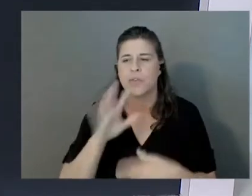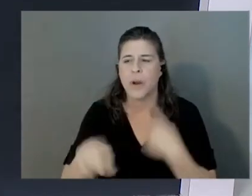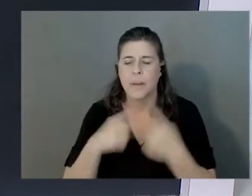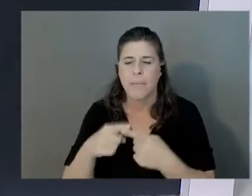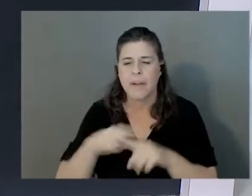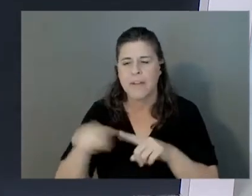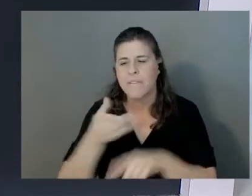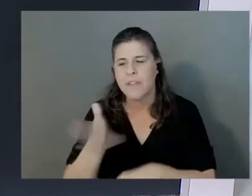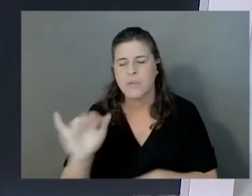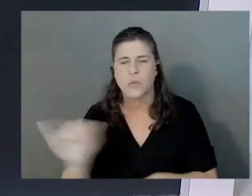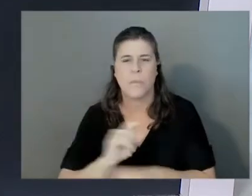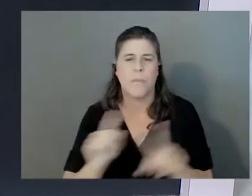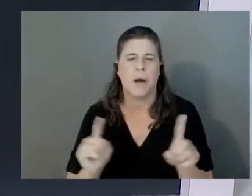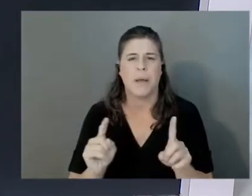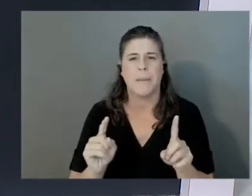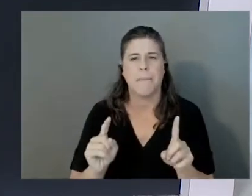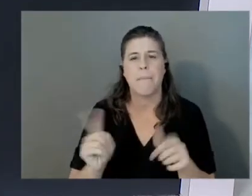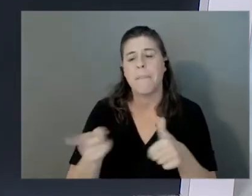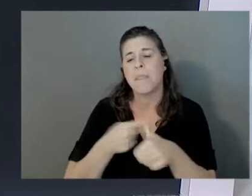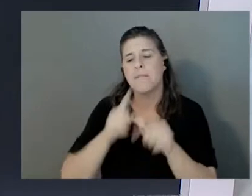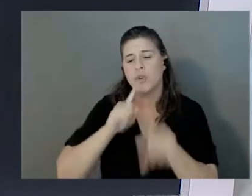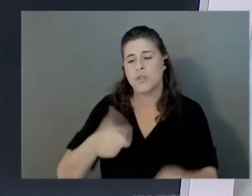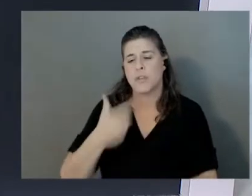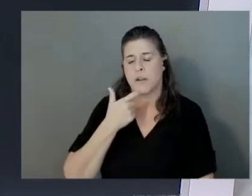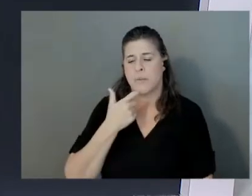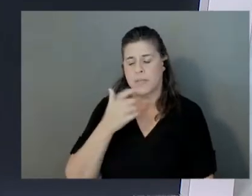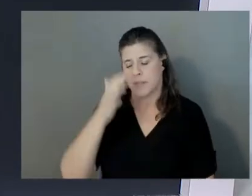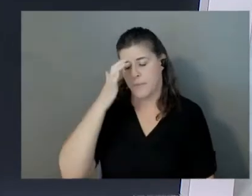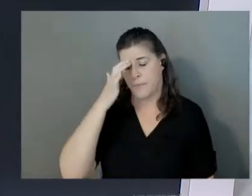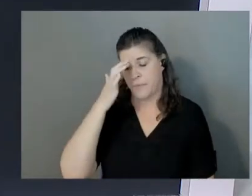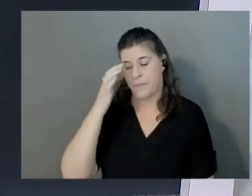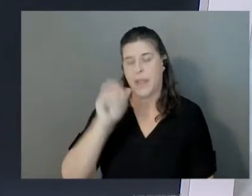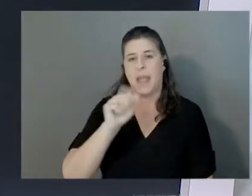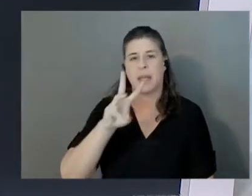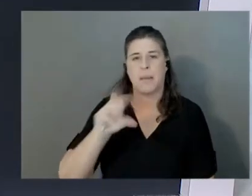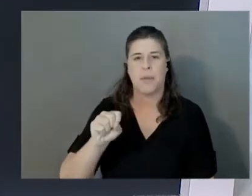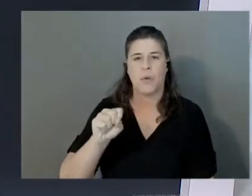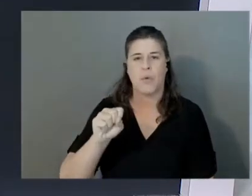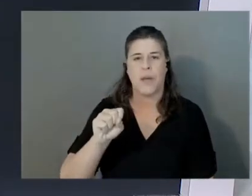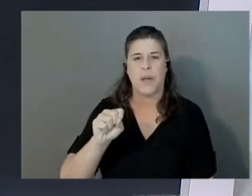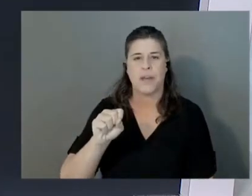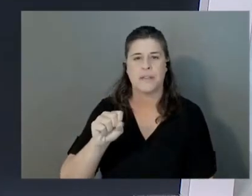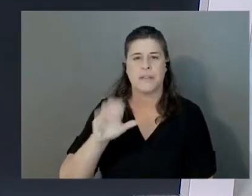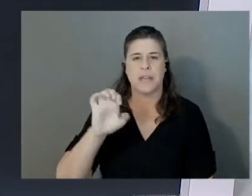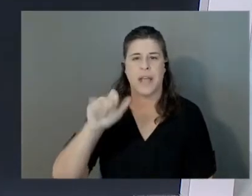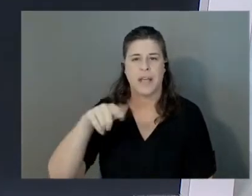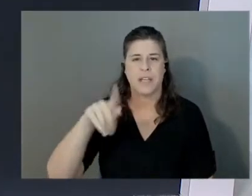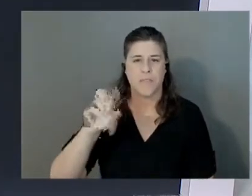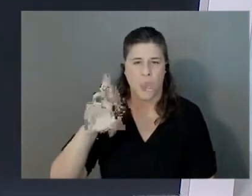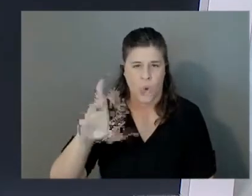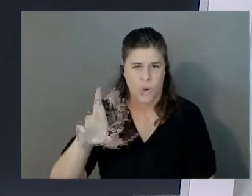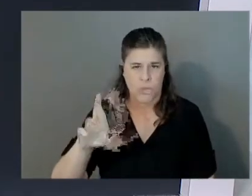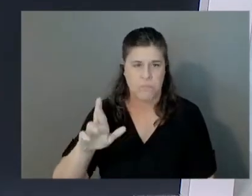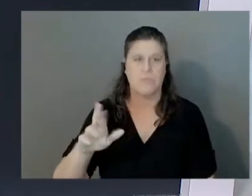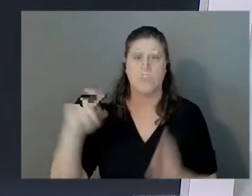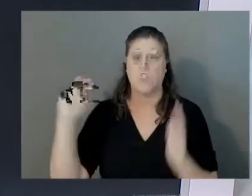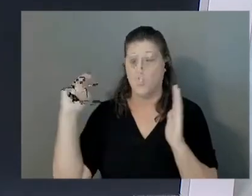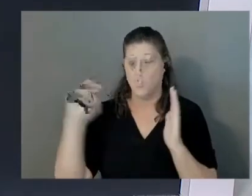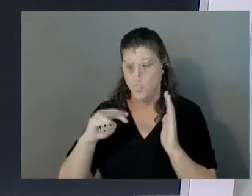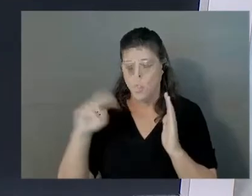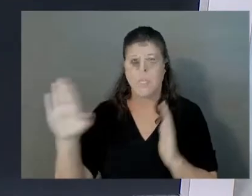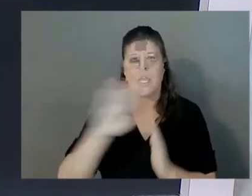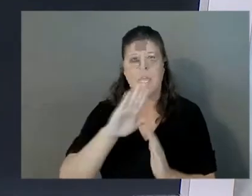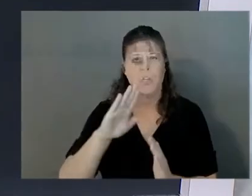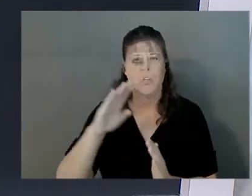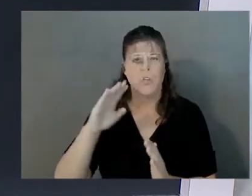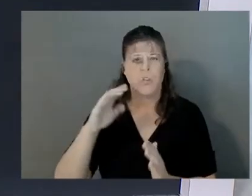the first answer I would give is go to AWS Cost Explorer. Okay. Check your cost structure, the cost structure on your